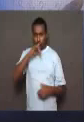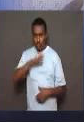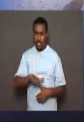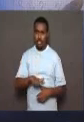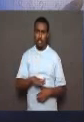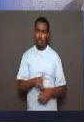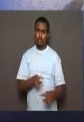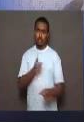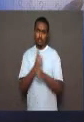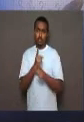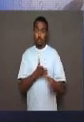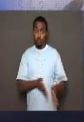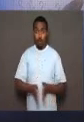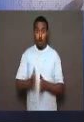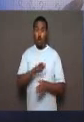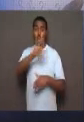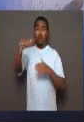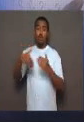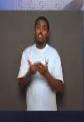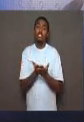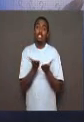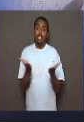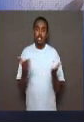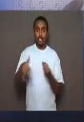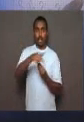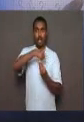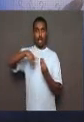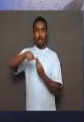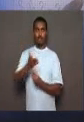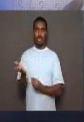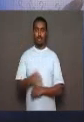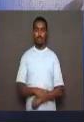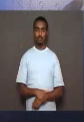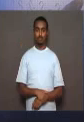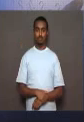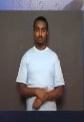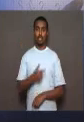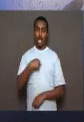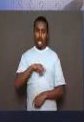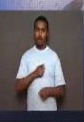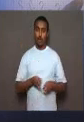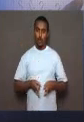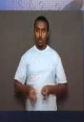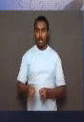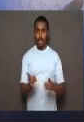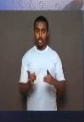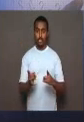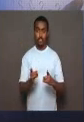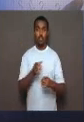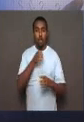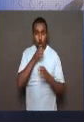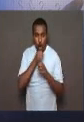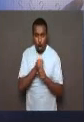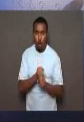our children stay on the right road with all these things around them? Our ways